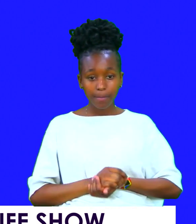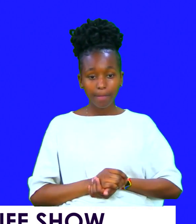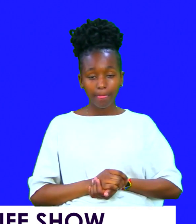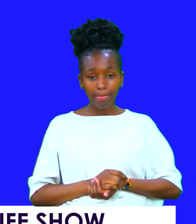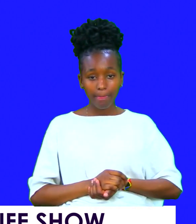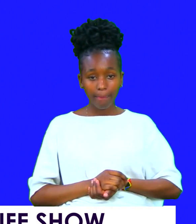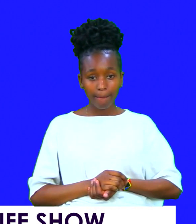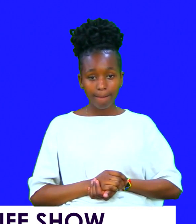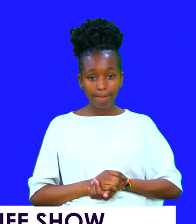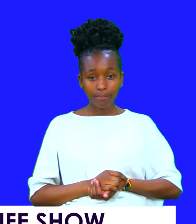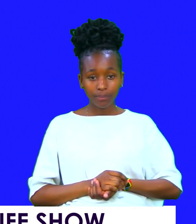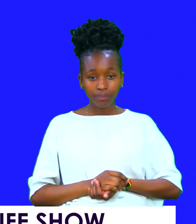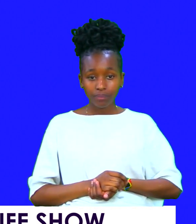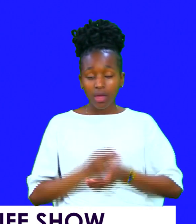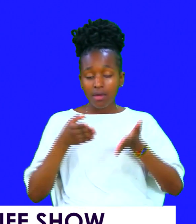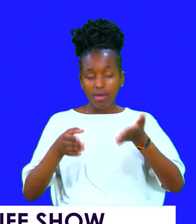of this earth?